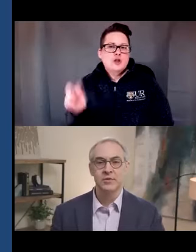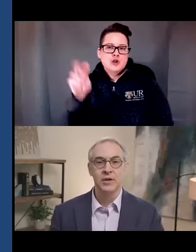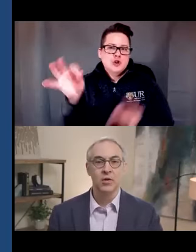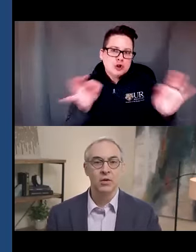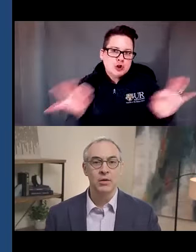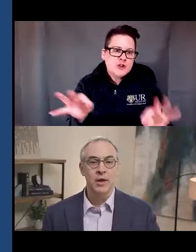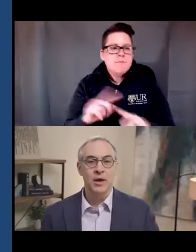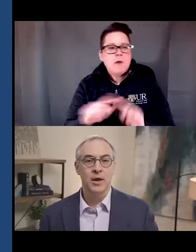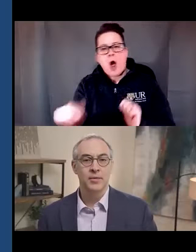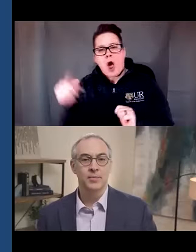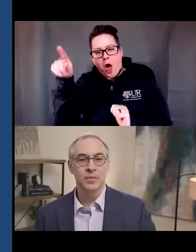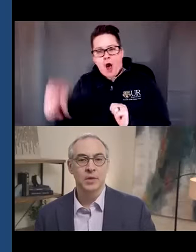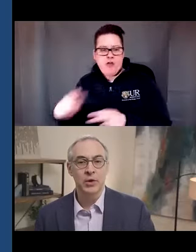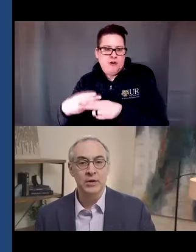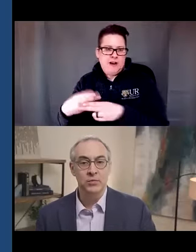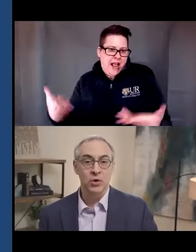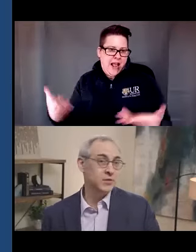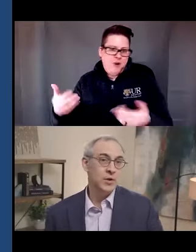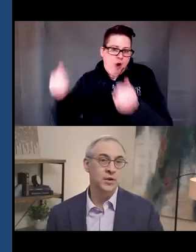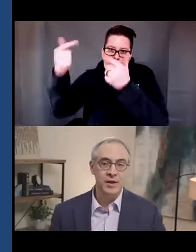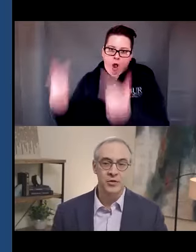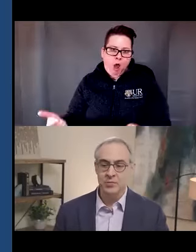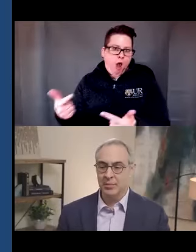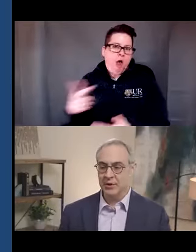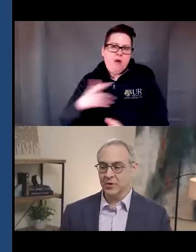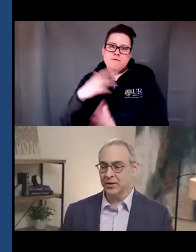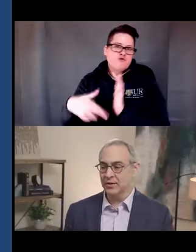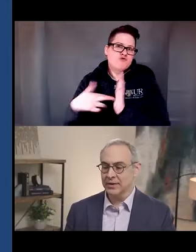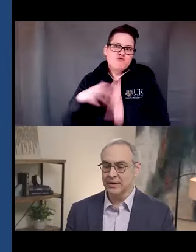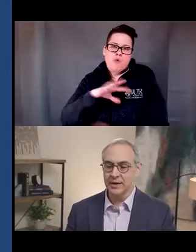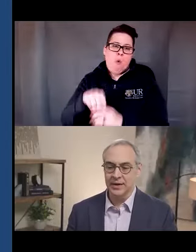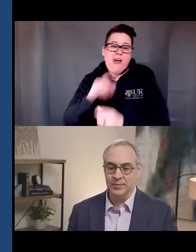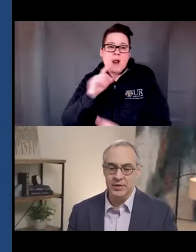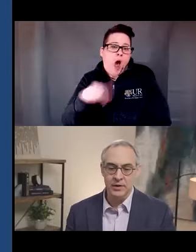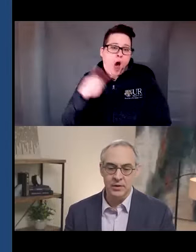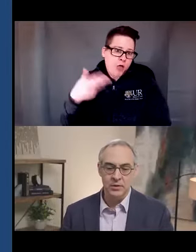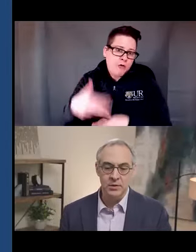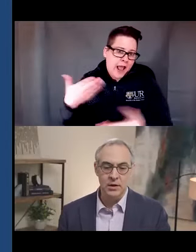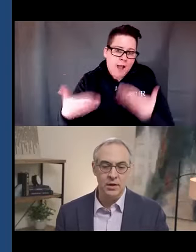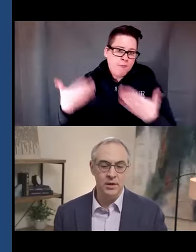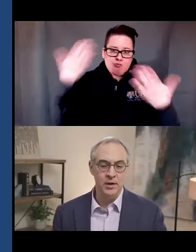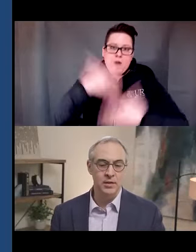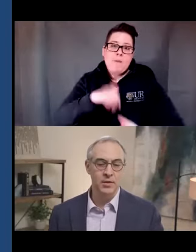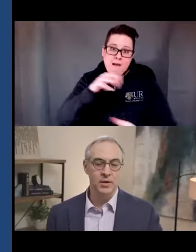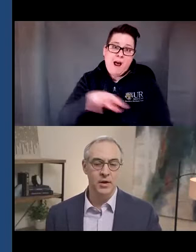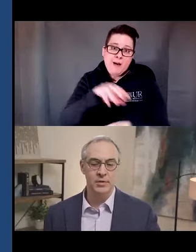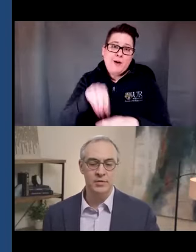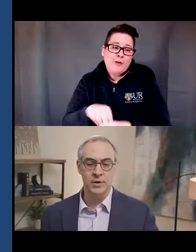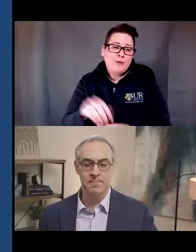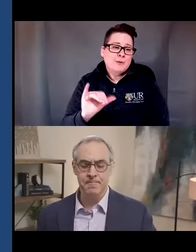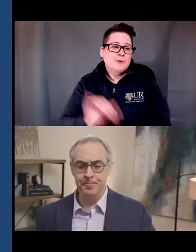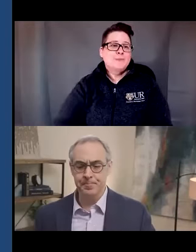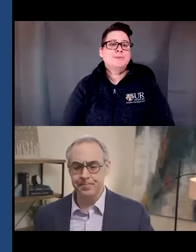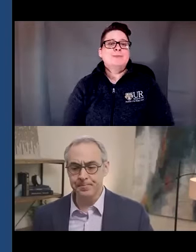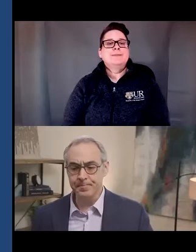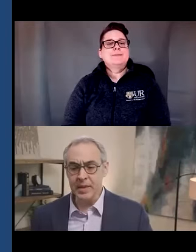on the screen all played a role, as well as others probably who I didn't include on the